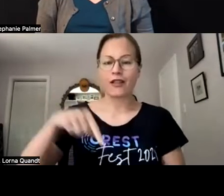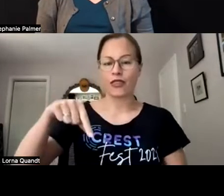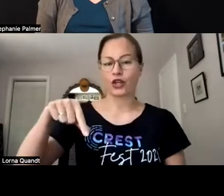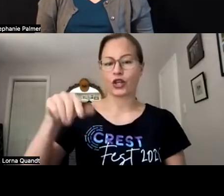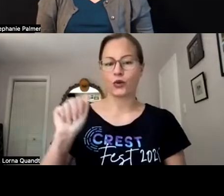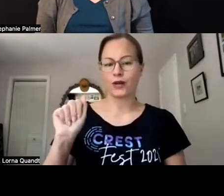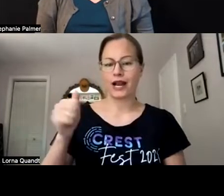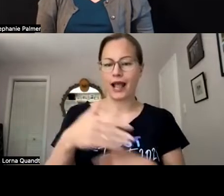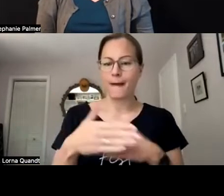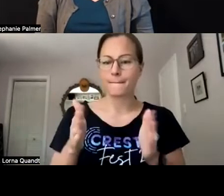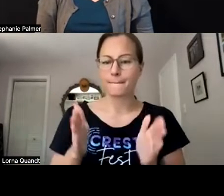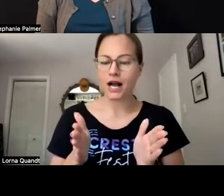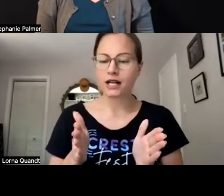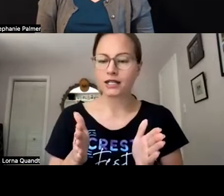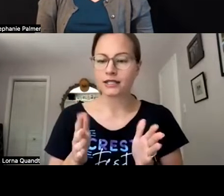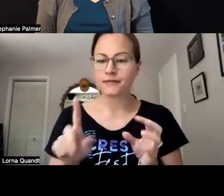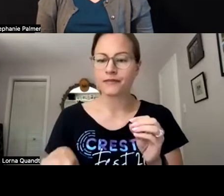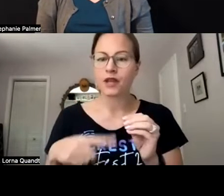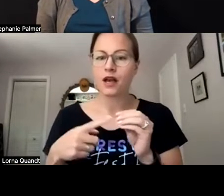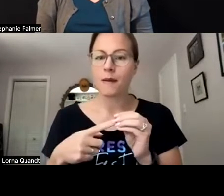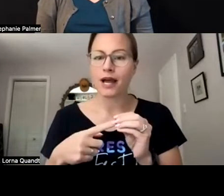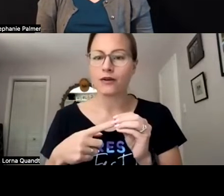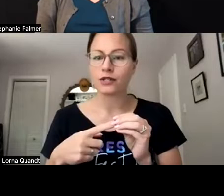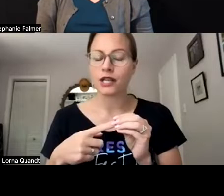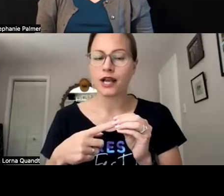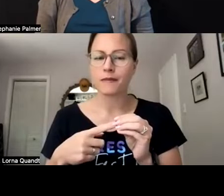Cool. I see another question in the Q&A.